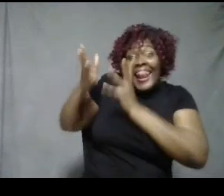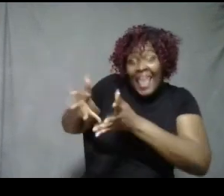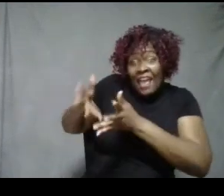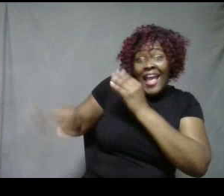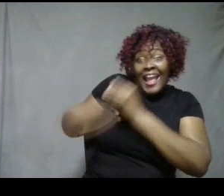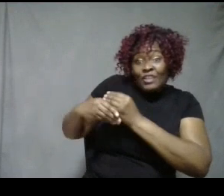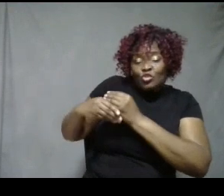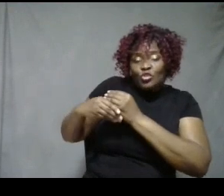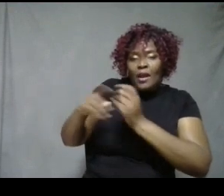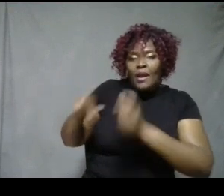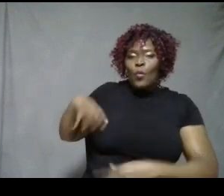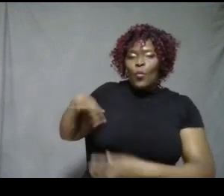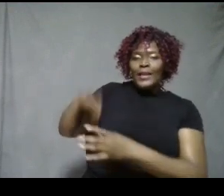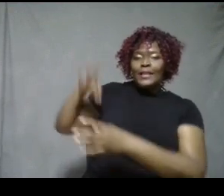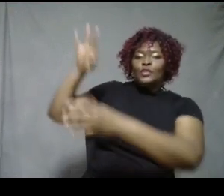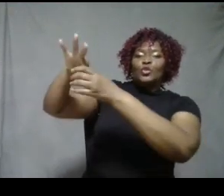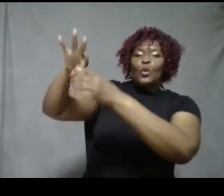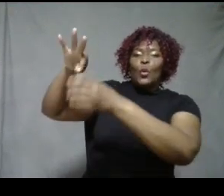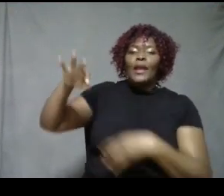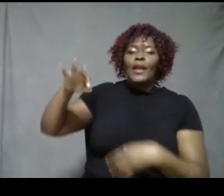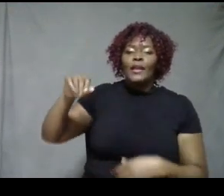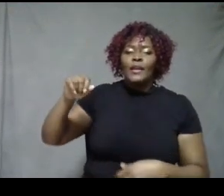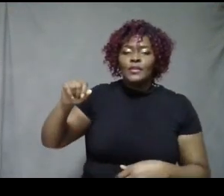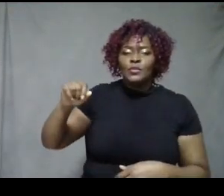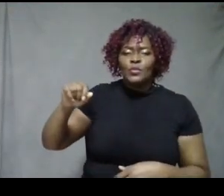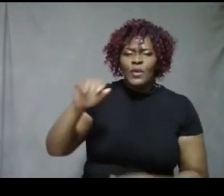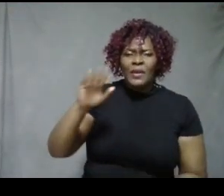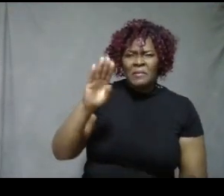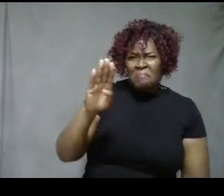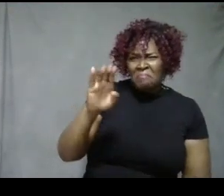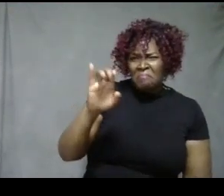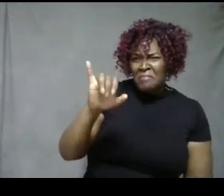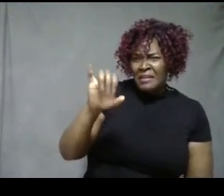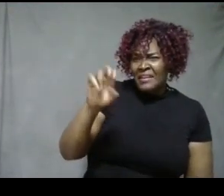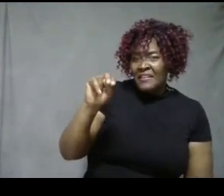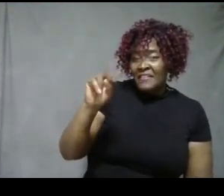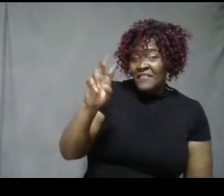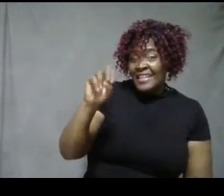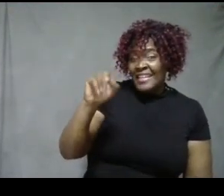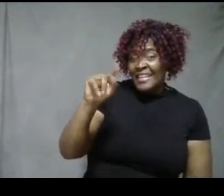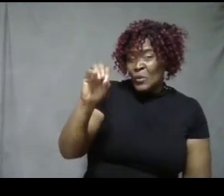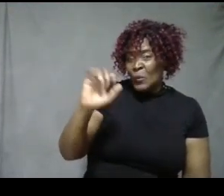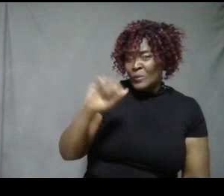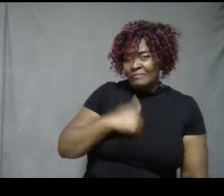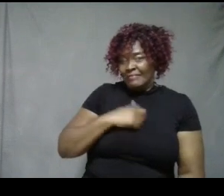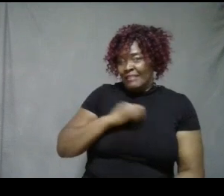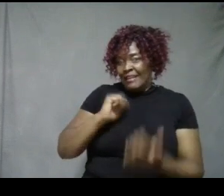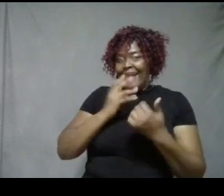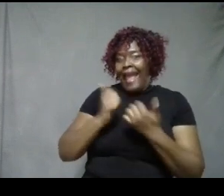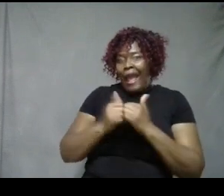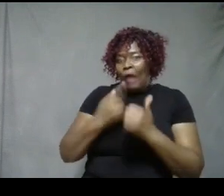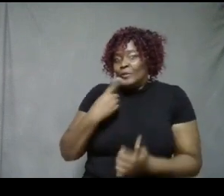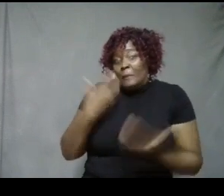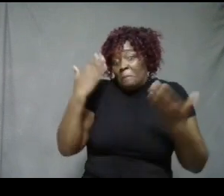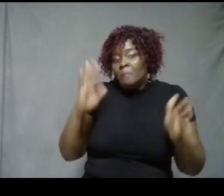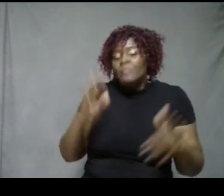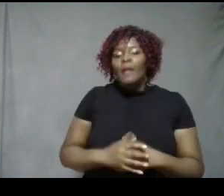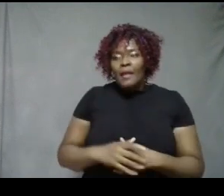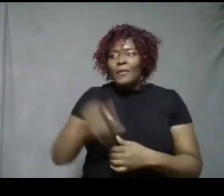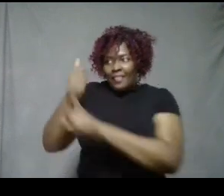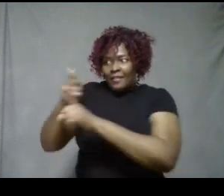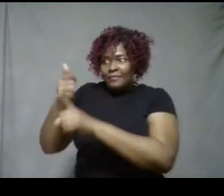to the food at Bienvenidos, I think that's how you say it, which they used then to do 200 meals on their